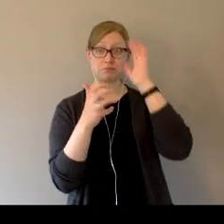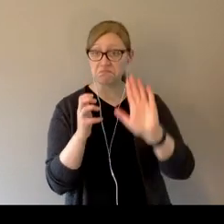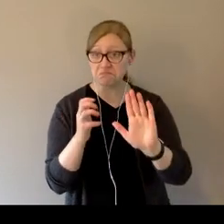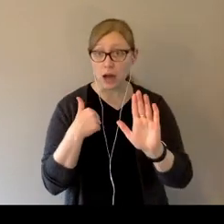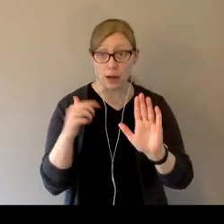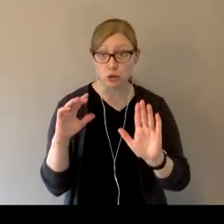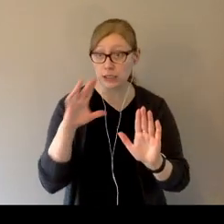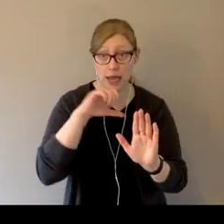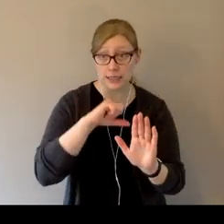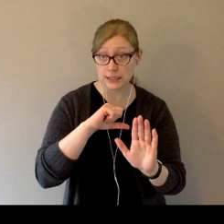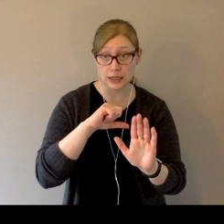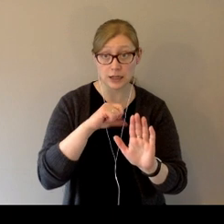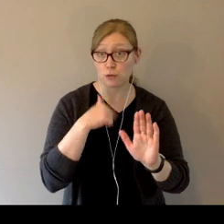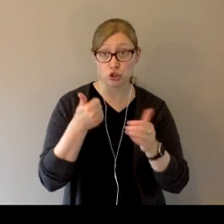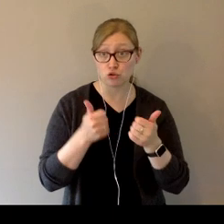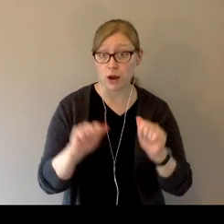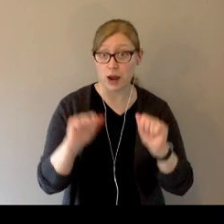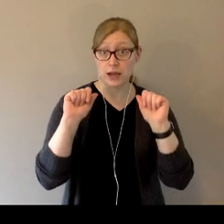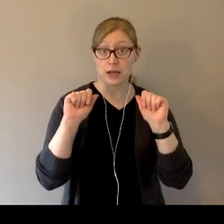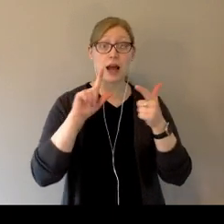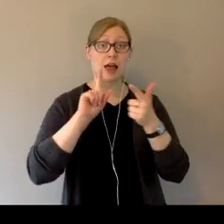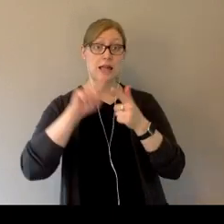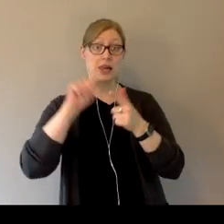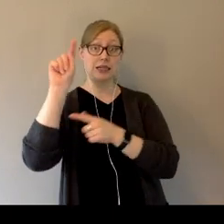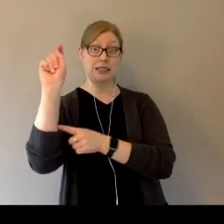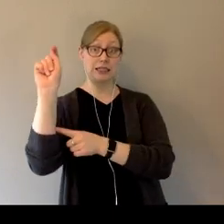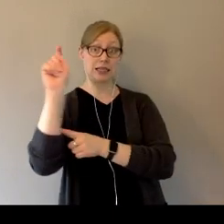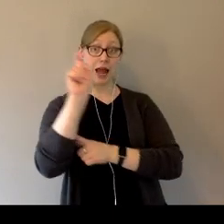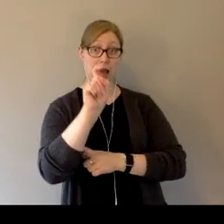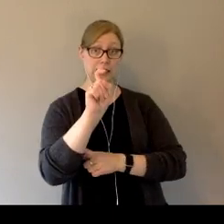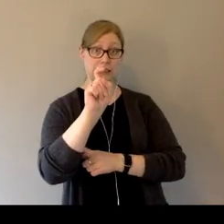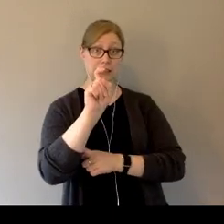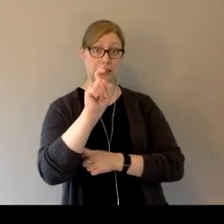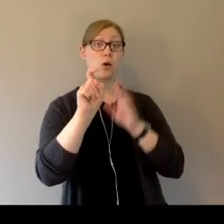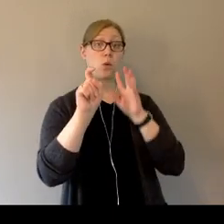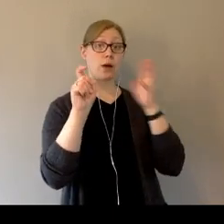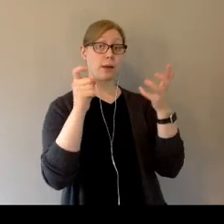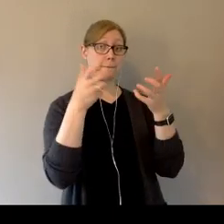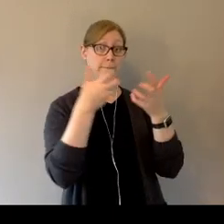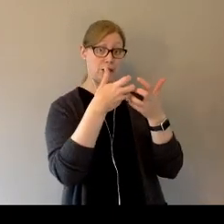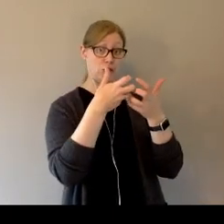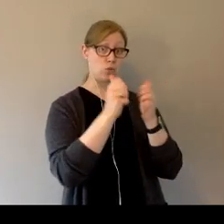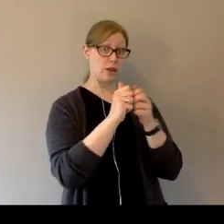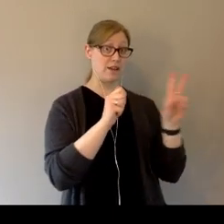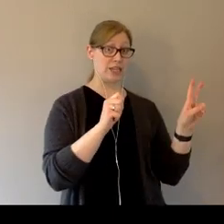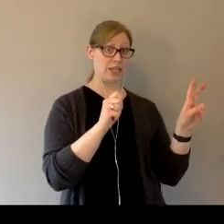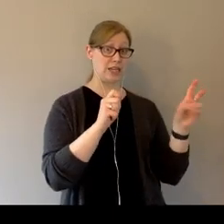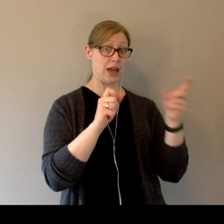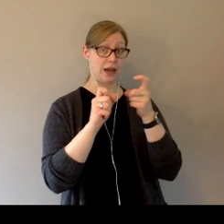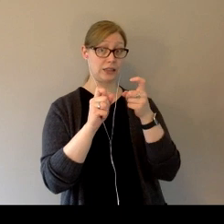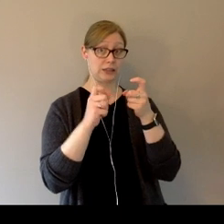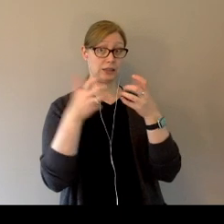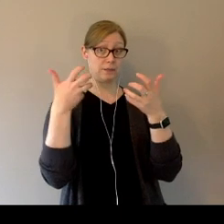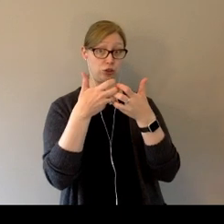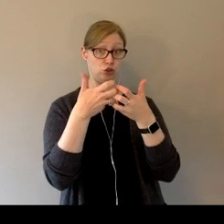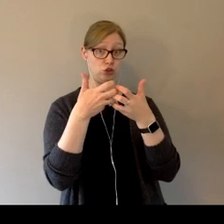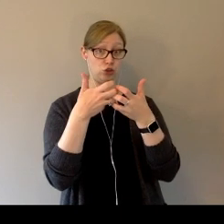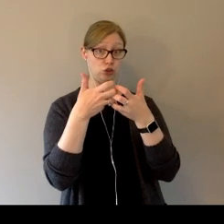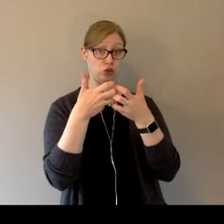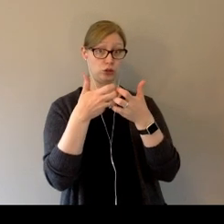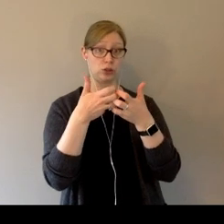the TX is going to match VX. So we're going to know when I do the actual ratio. So let's do the blue ratio